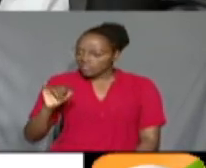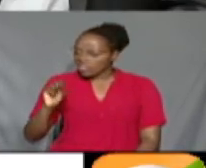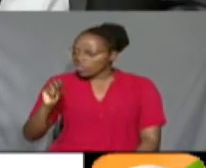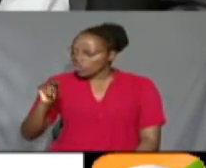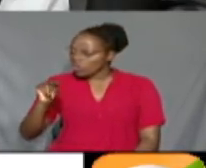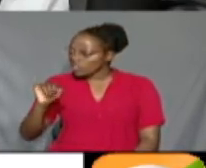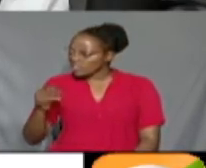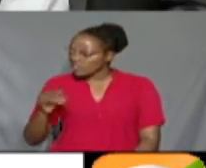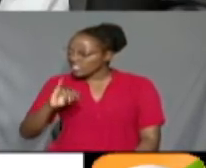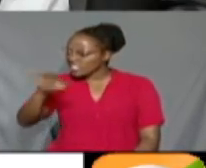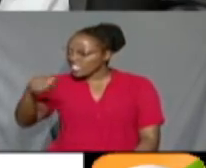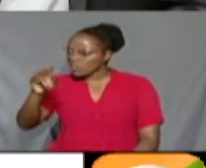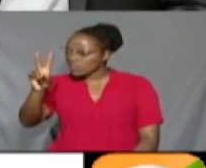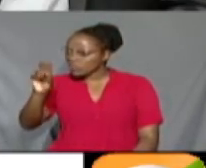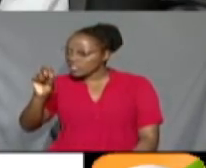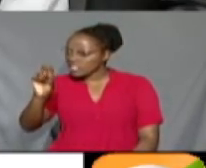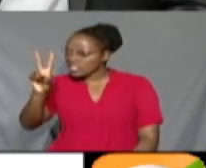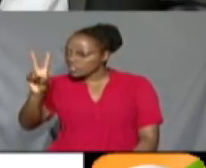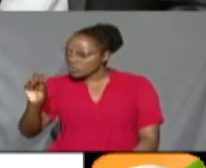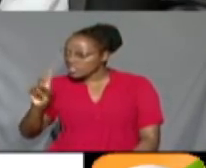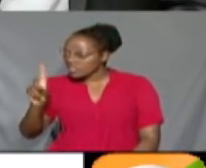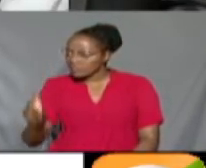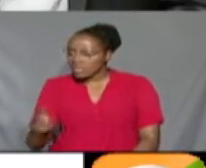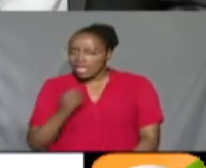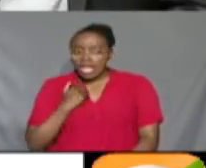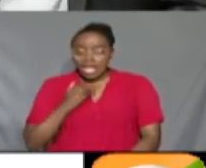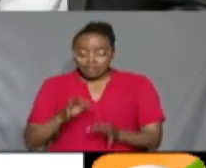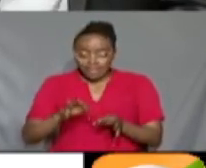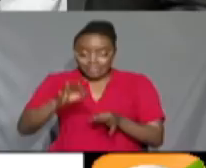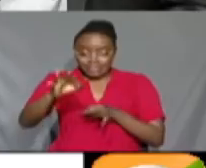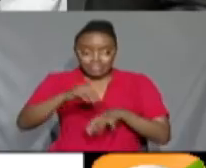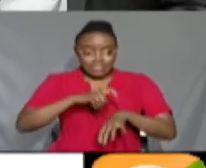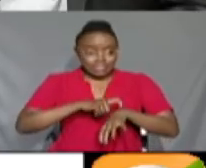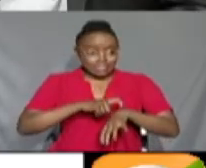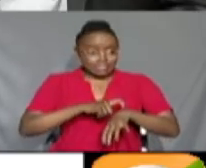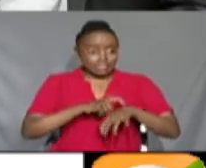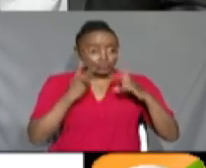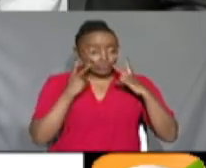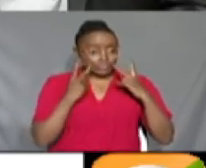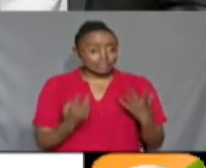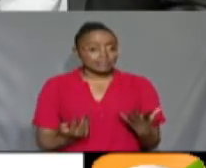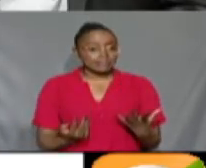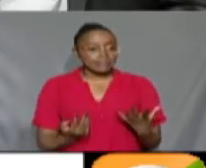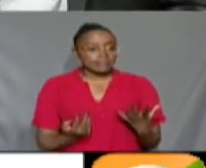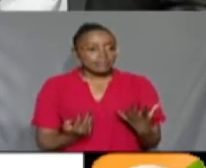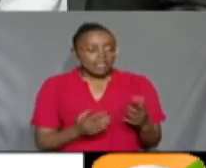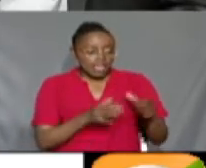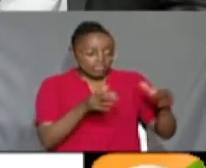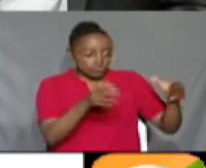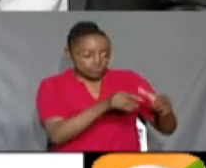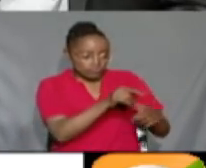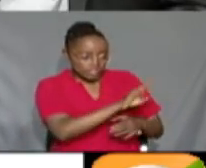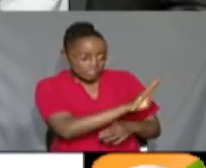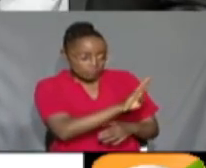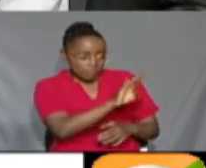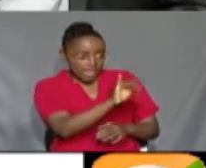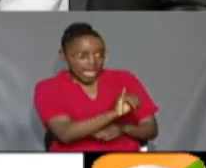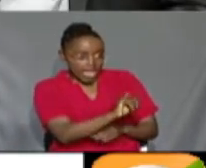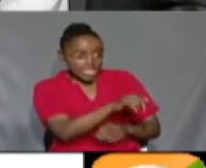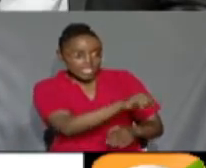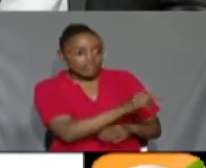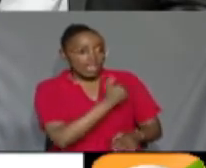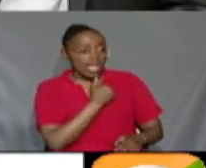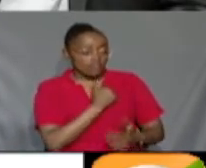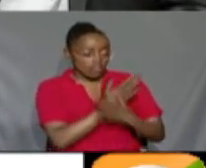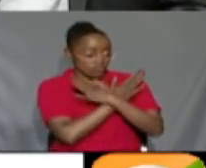January 2020? No, you see, we have an extended period now. Mm-hmm. And the task force has now, even taking it from